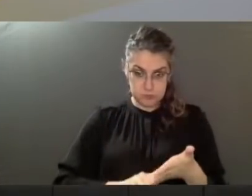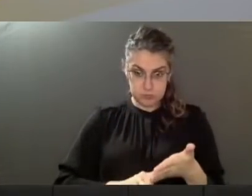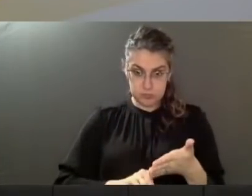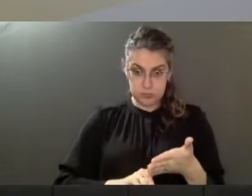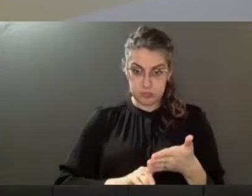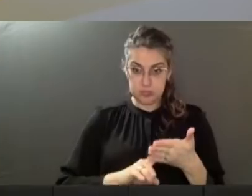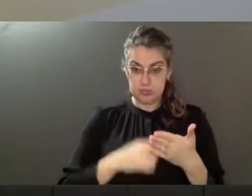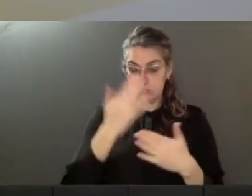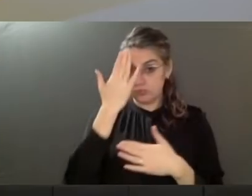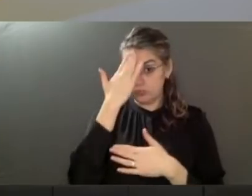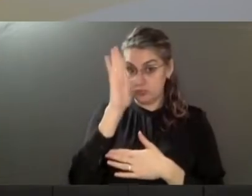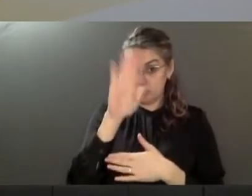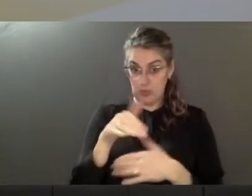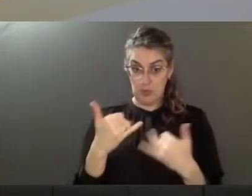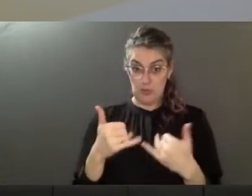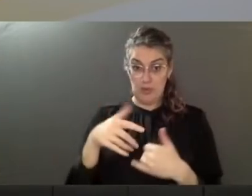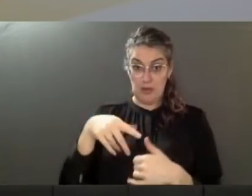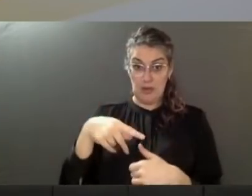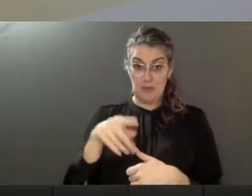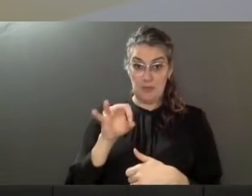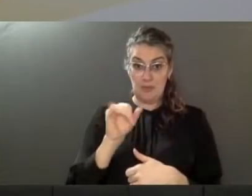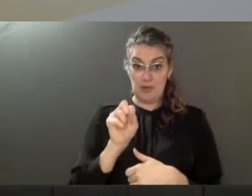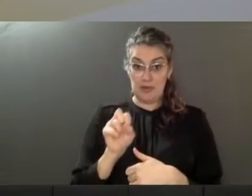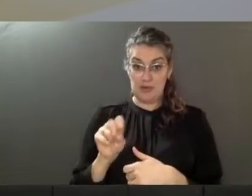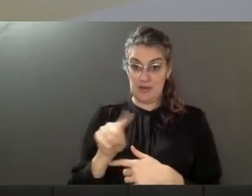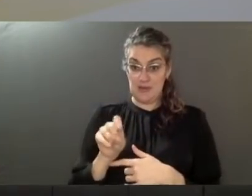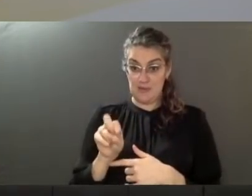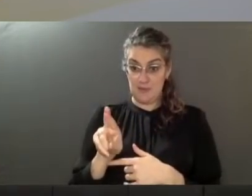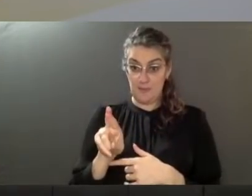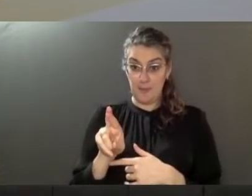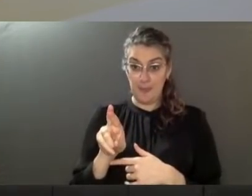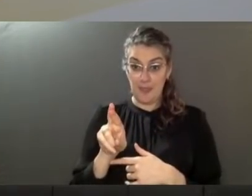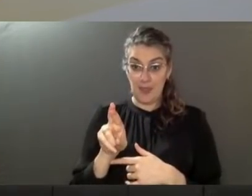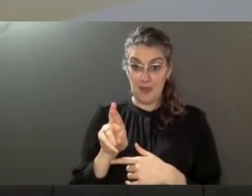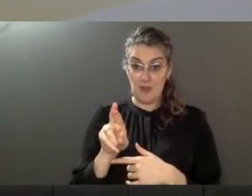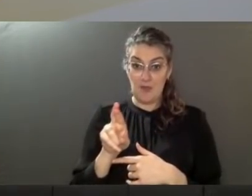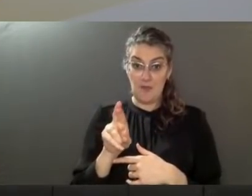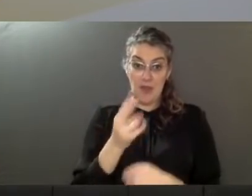vaccine that we are using seems to be effective against